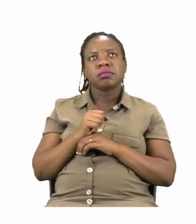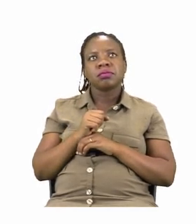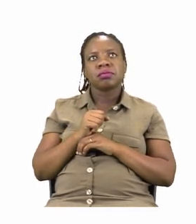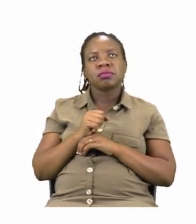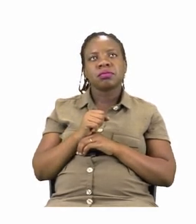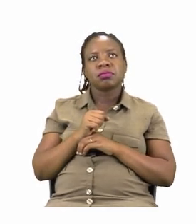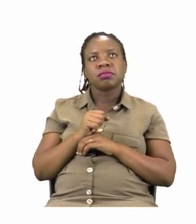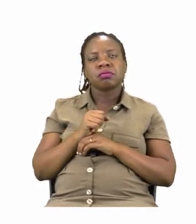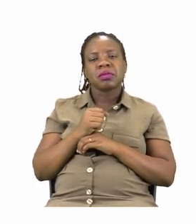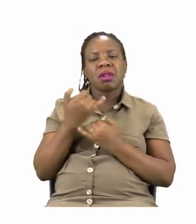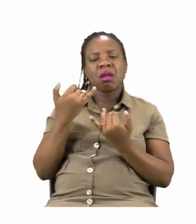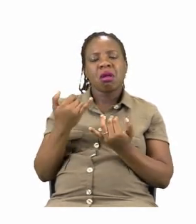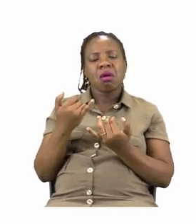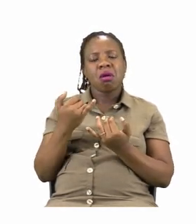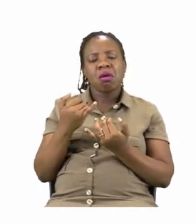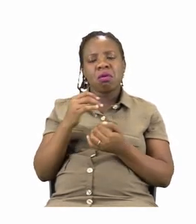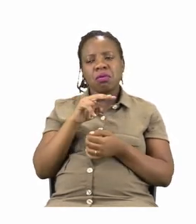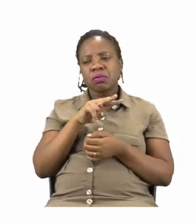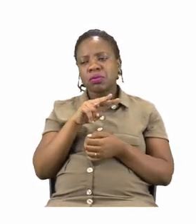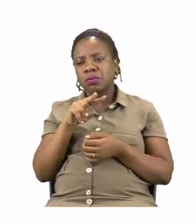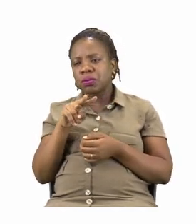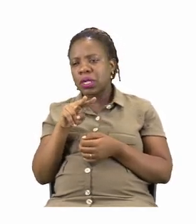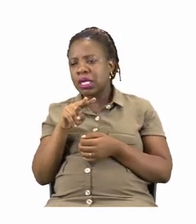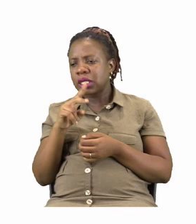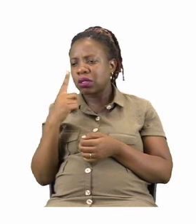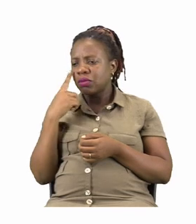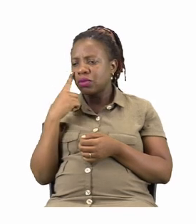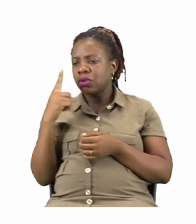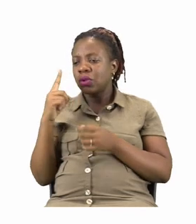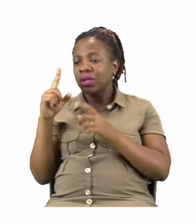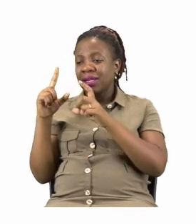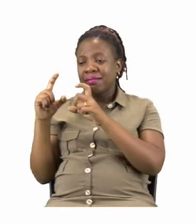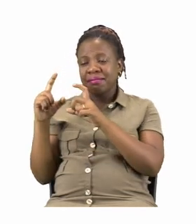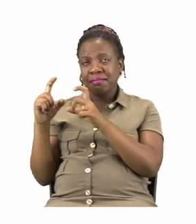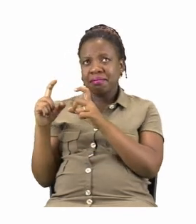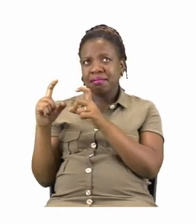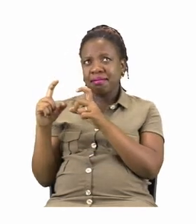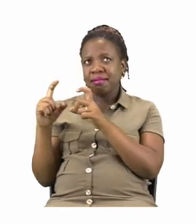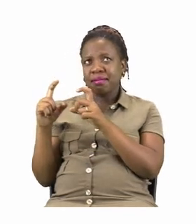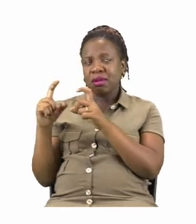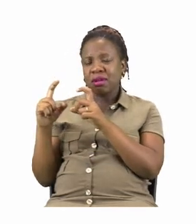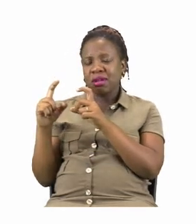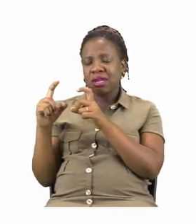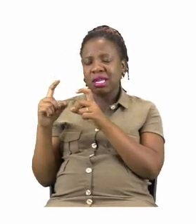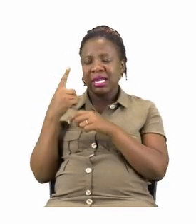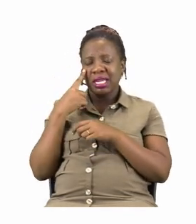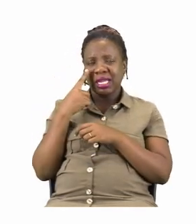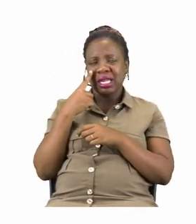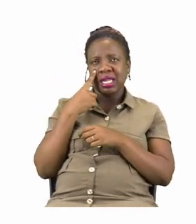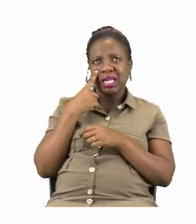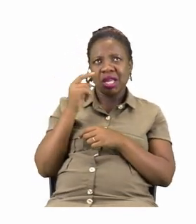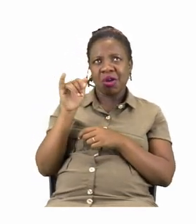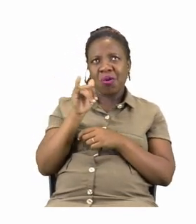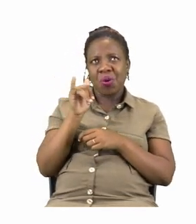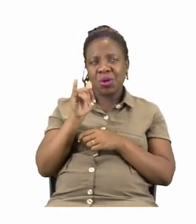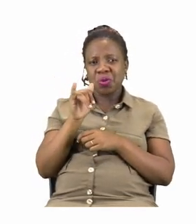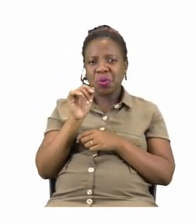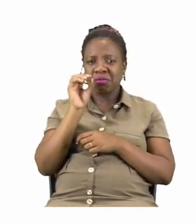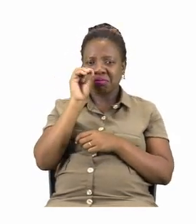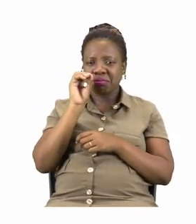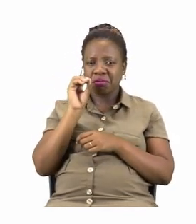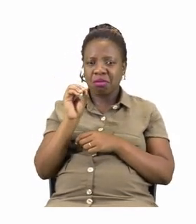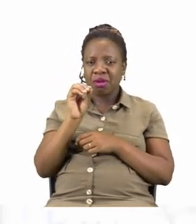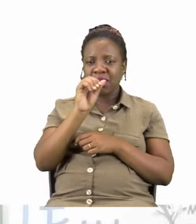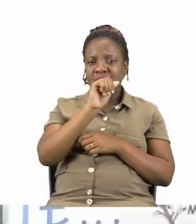you are going to use to complete the words. Now I want us to do A and B together. So I wrote